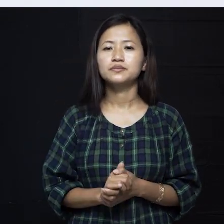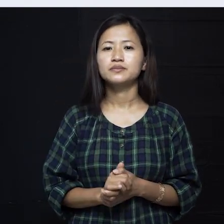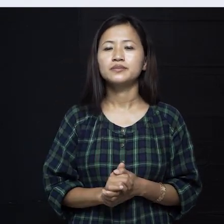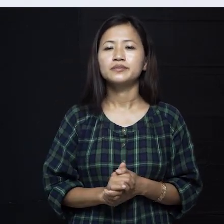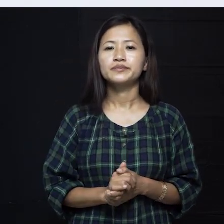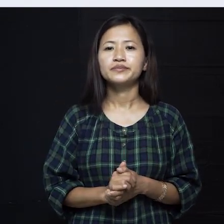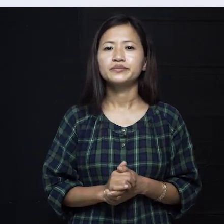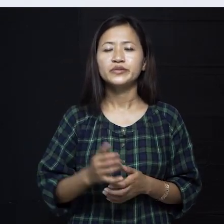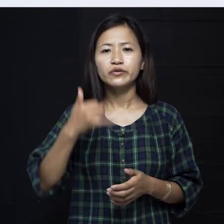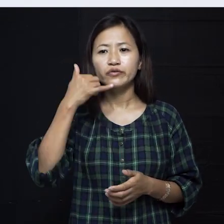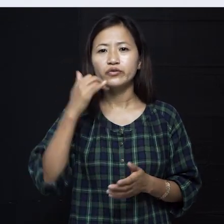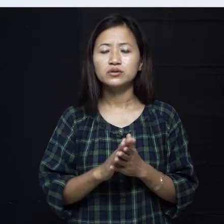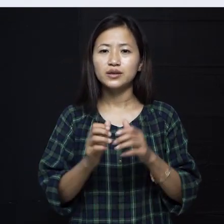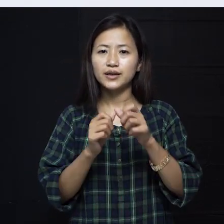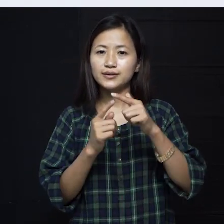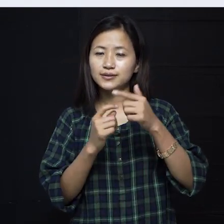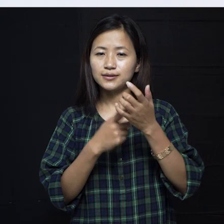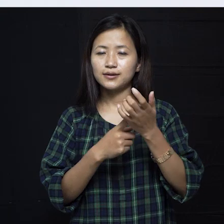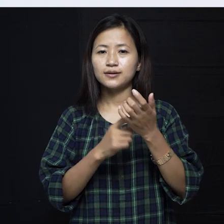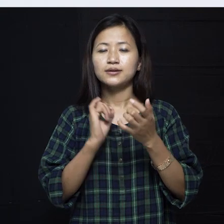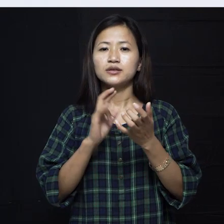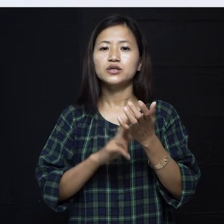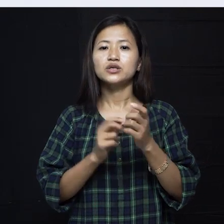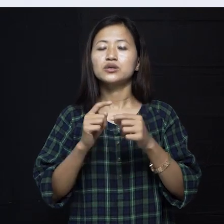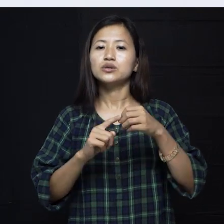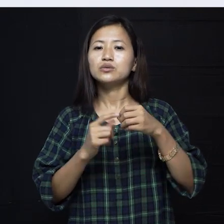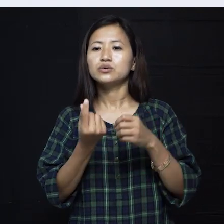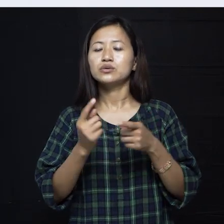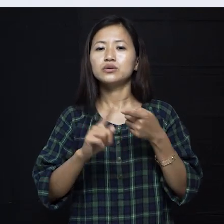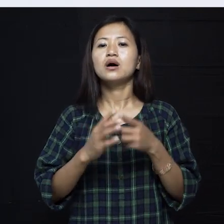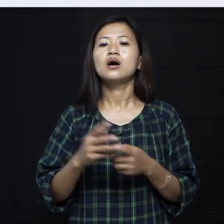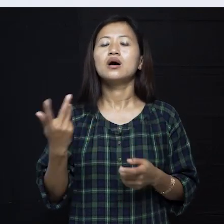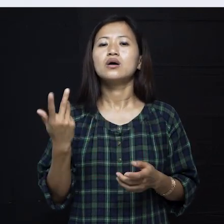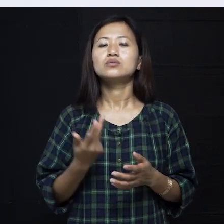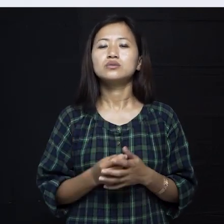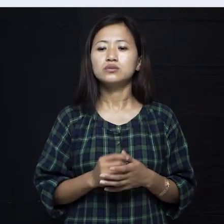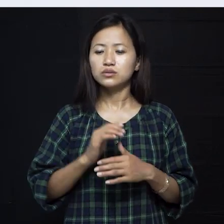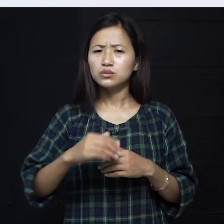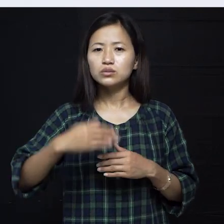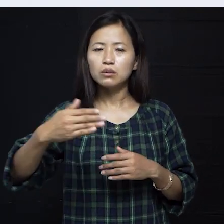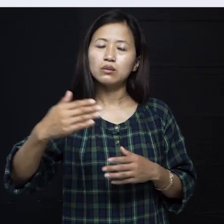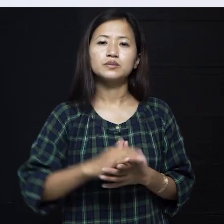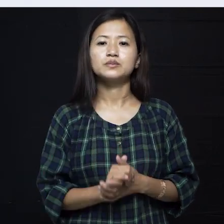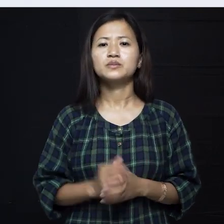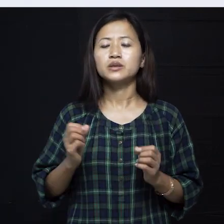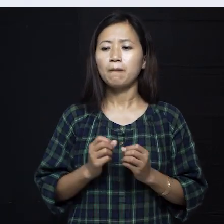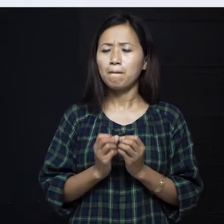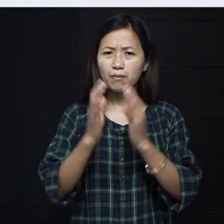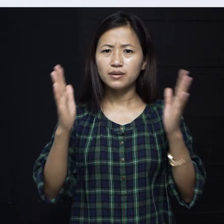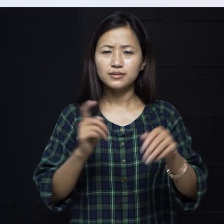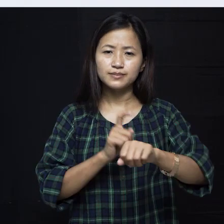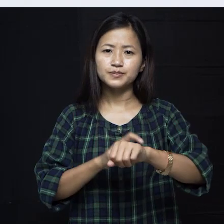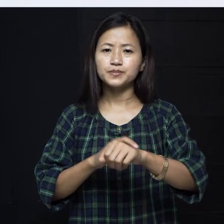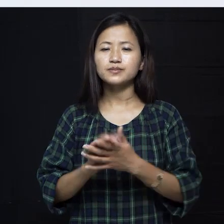call it as the phone etiquette, okay? When to use it, how to use it, and so on. Now, many times we have come